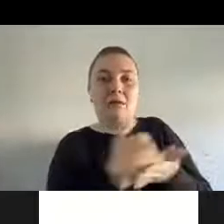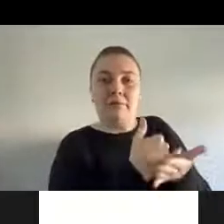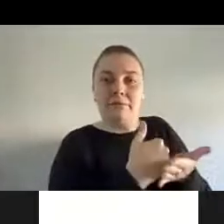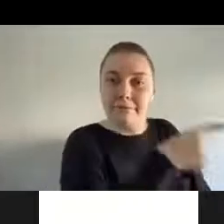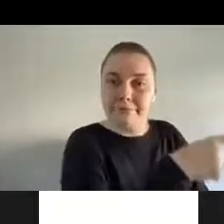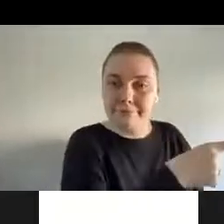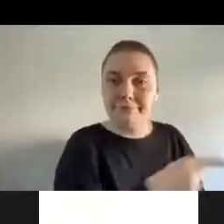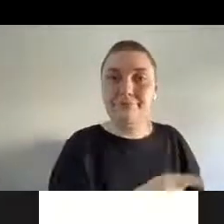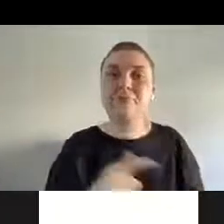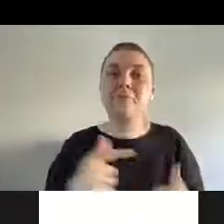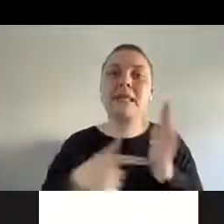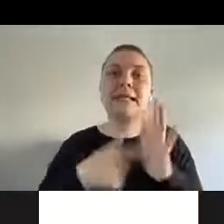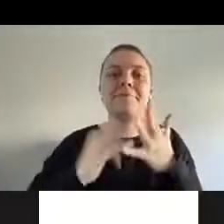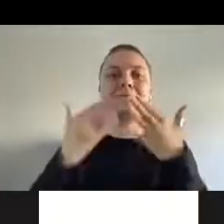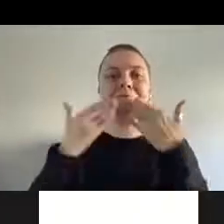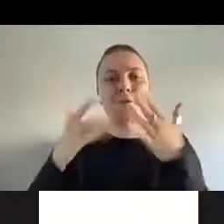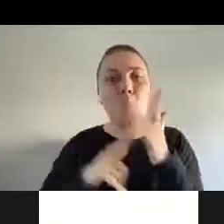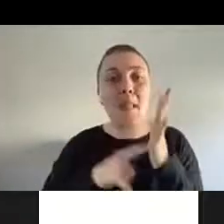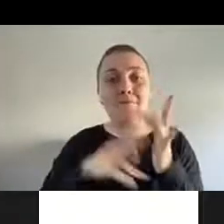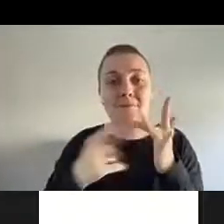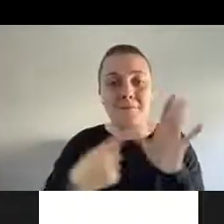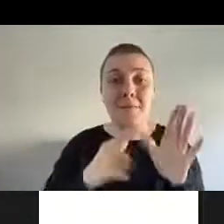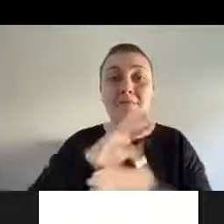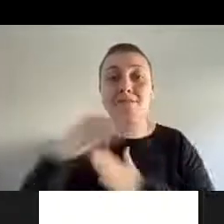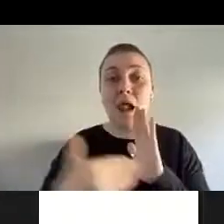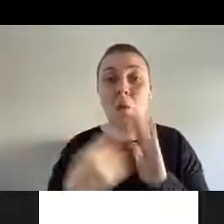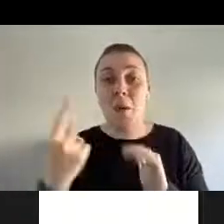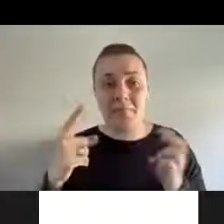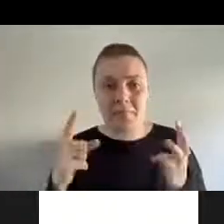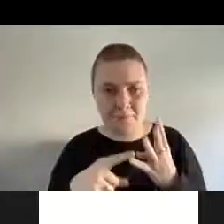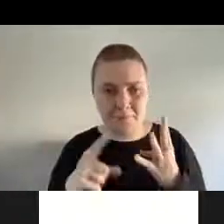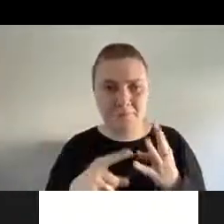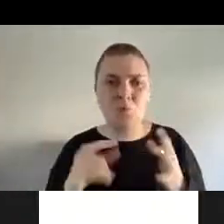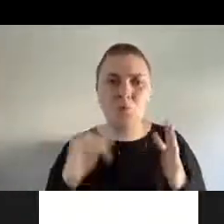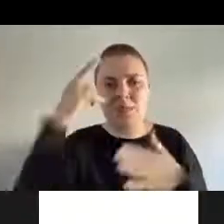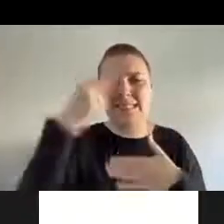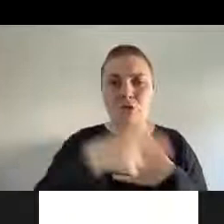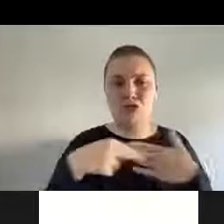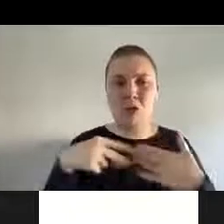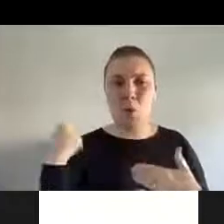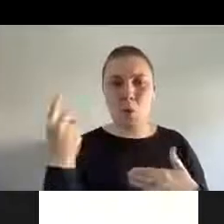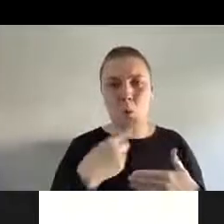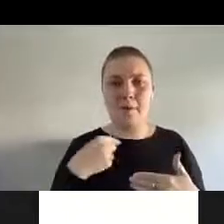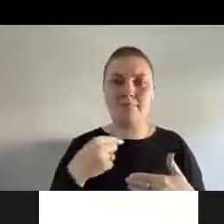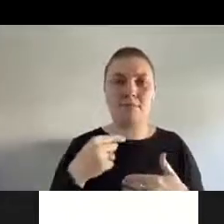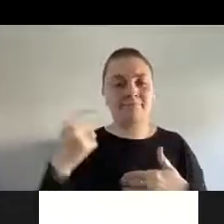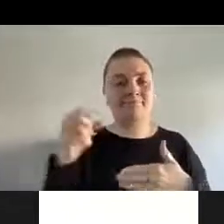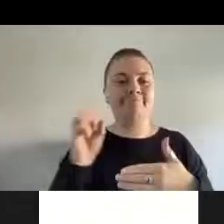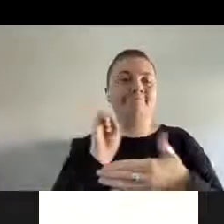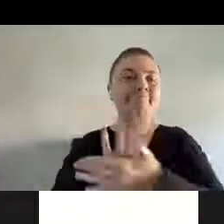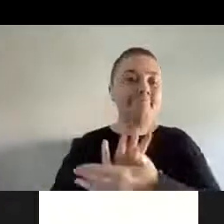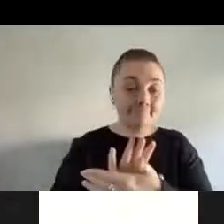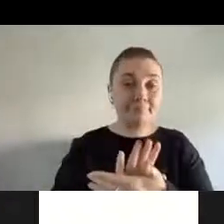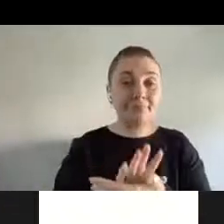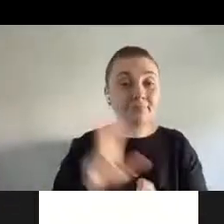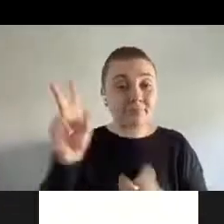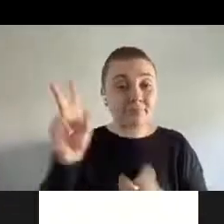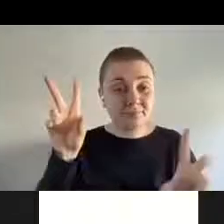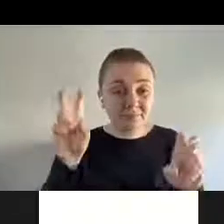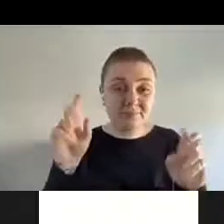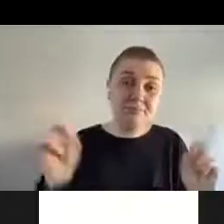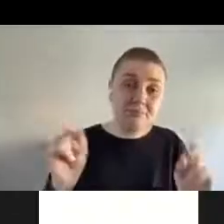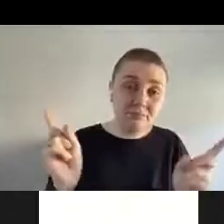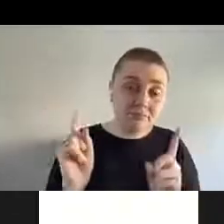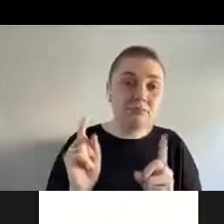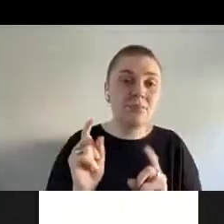Yeah, thanks, Olivia. And the final stereotype that we've come up with here is basically the assumption